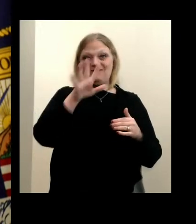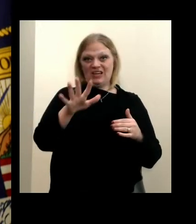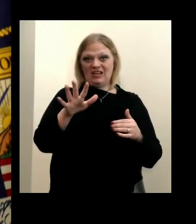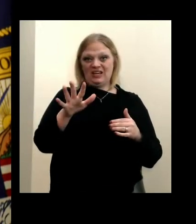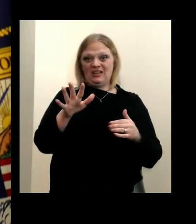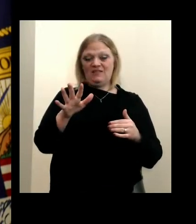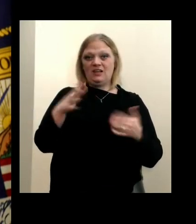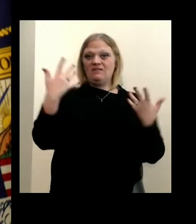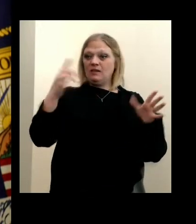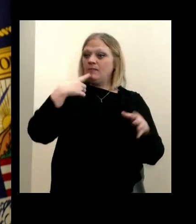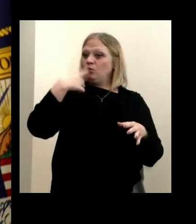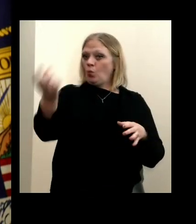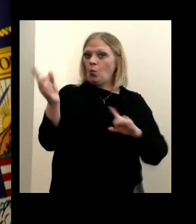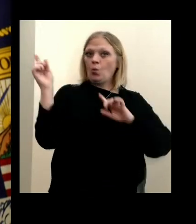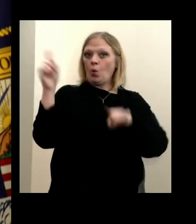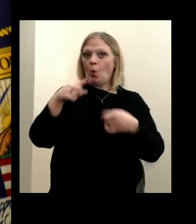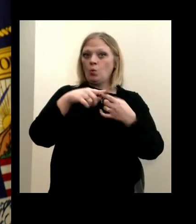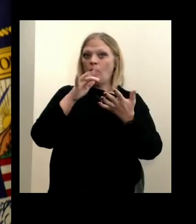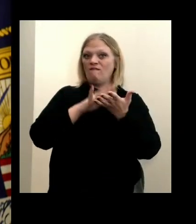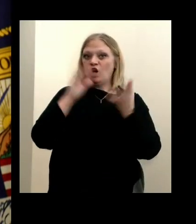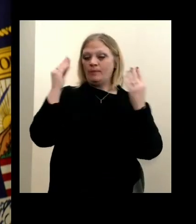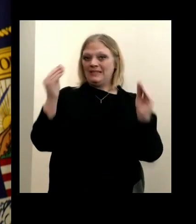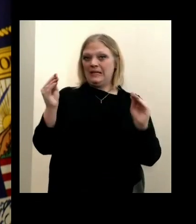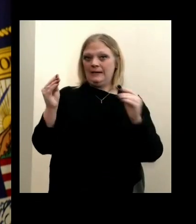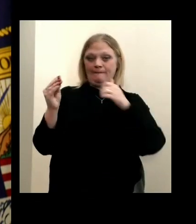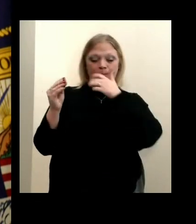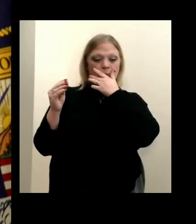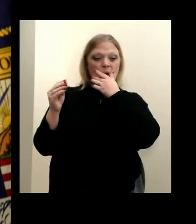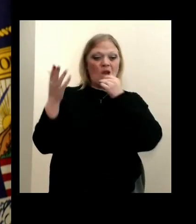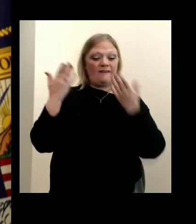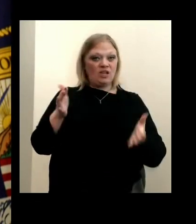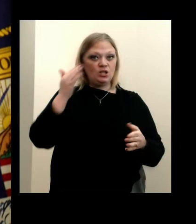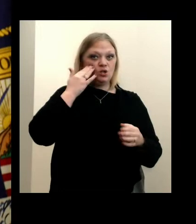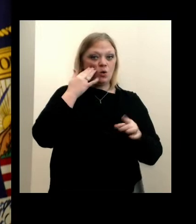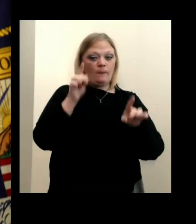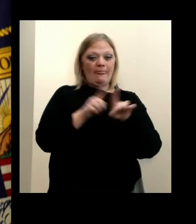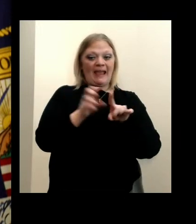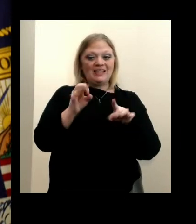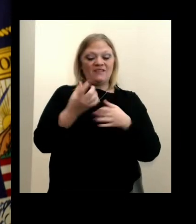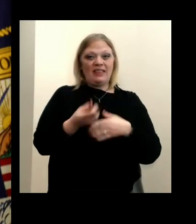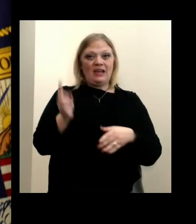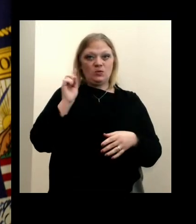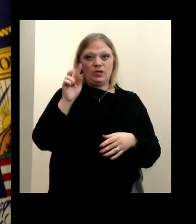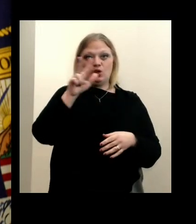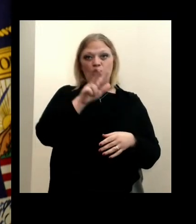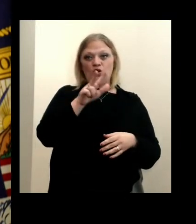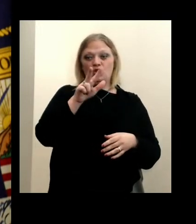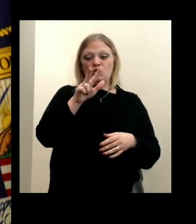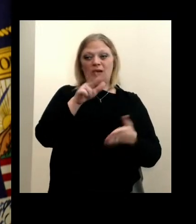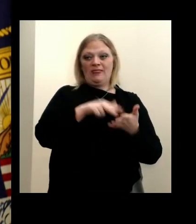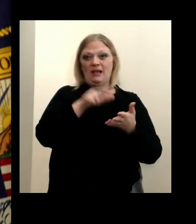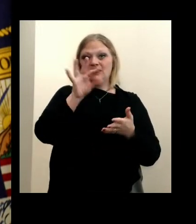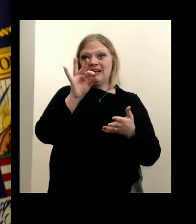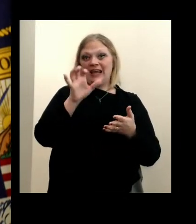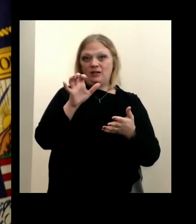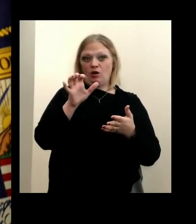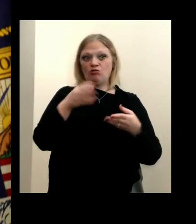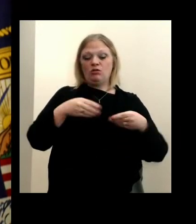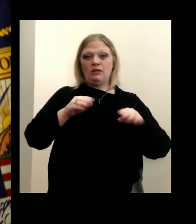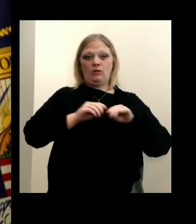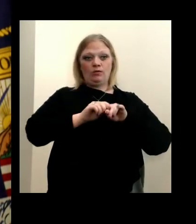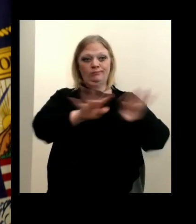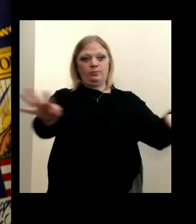to go to a pharmacy. I do know that as of last week, there were 3,900 doses that went to pharmacies in Erie